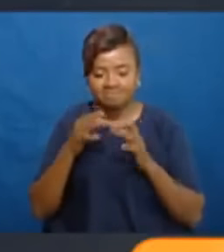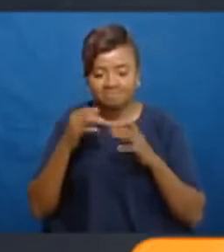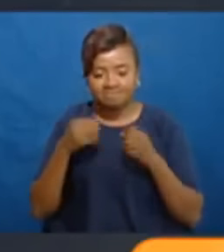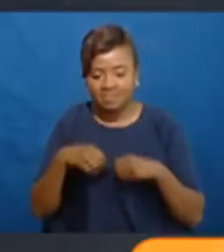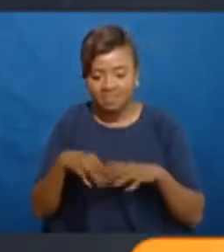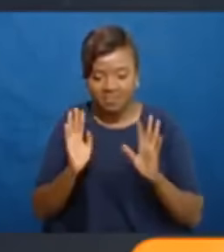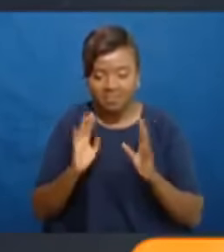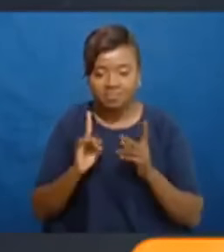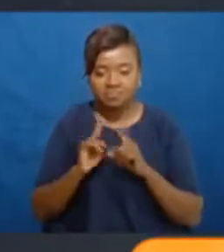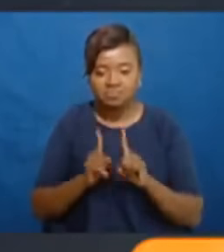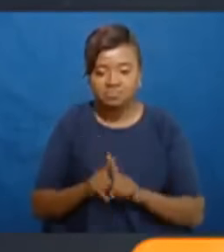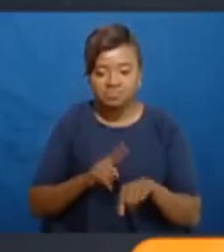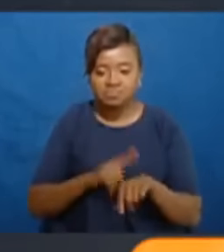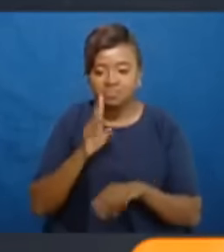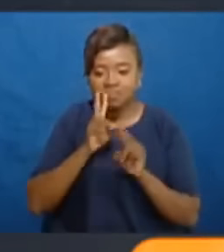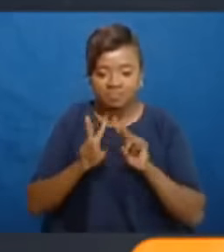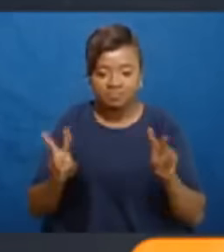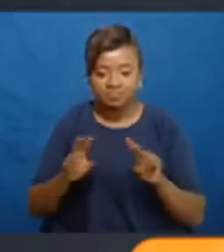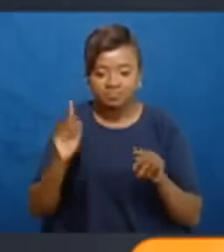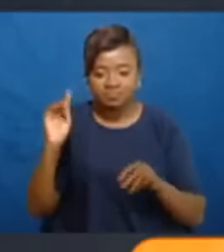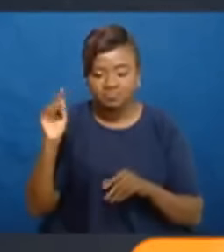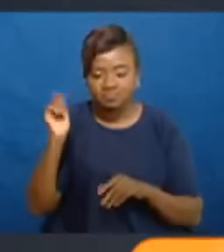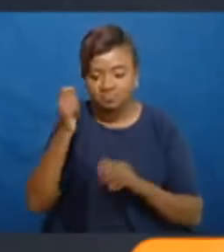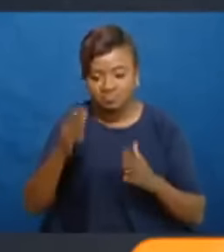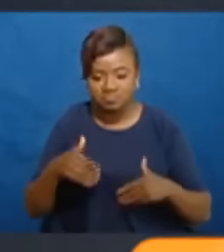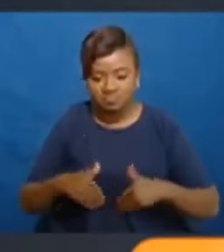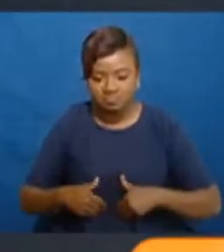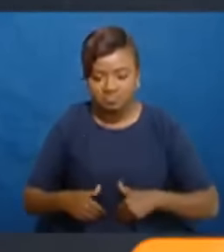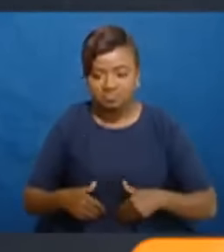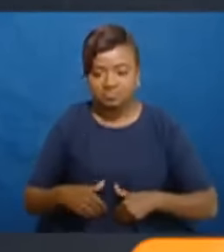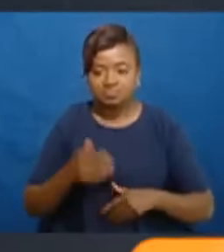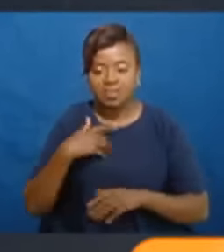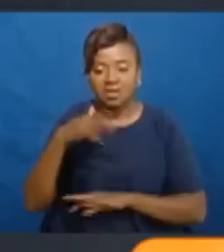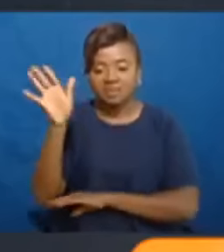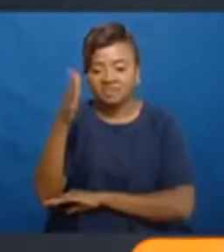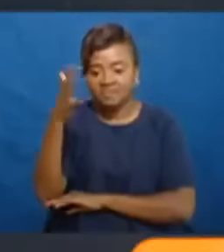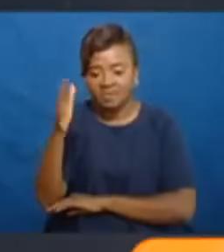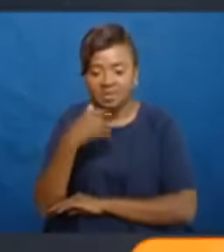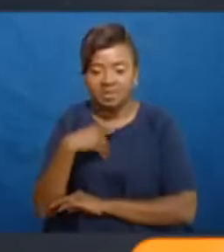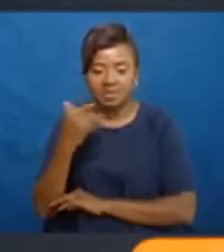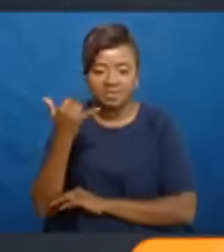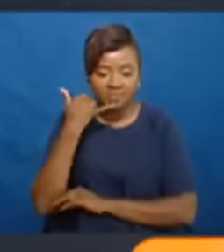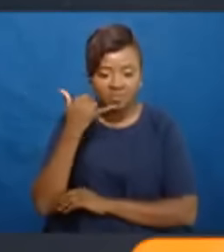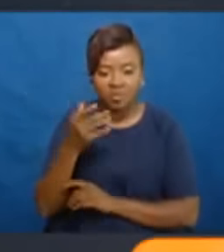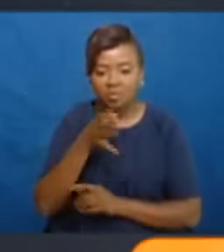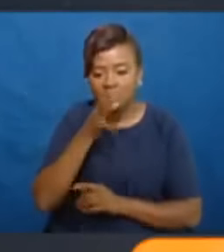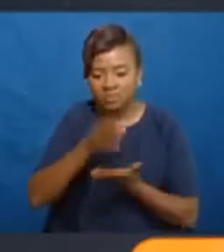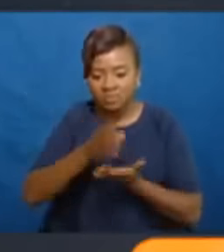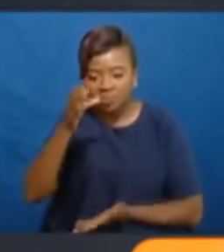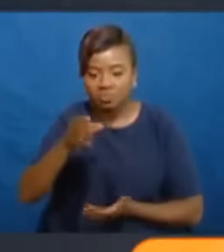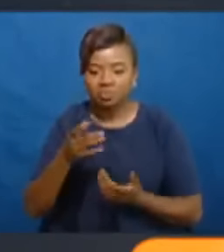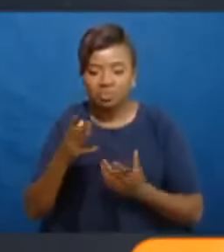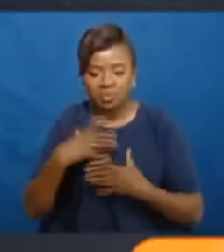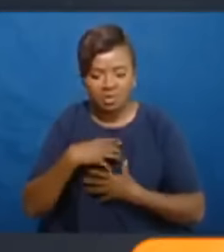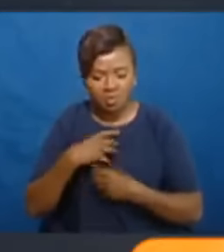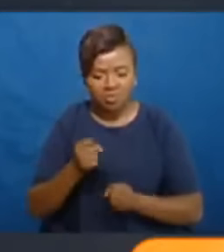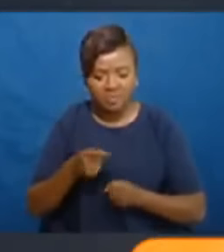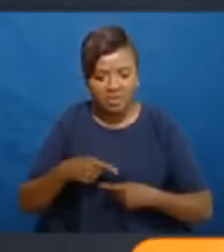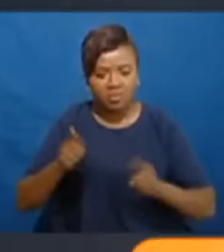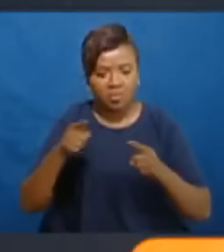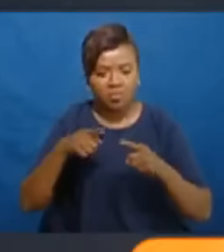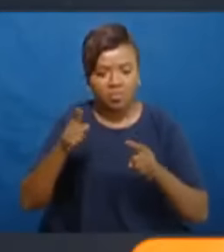young Kenyans armed with flags, mobile phones, and water bottles bravely marched through jets of